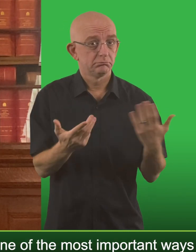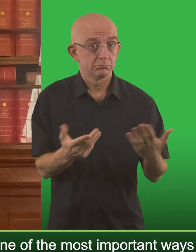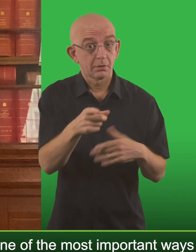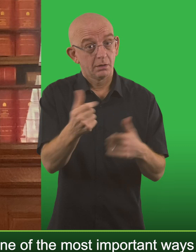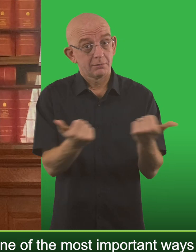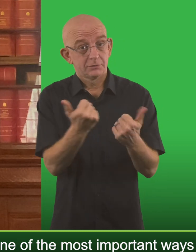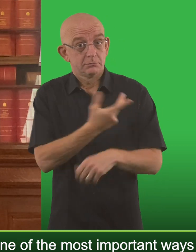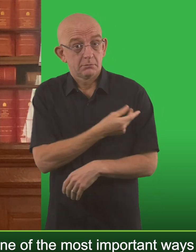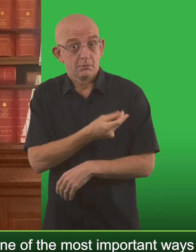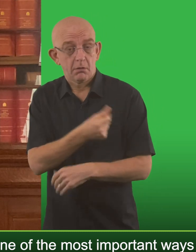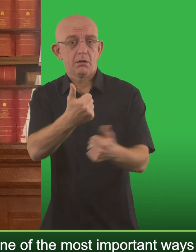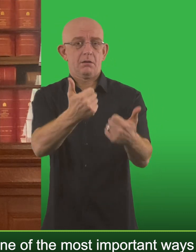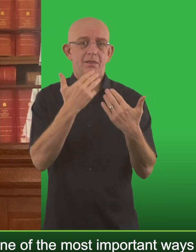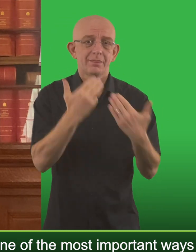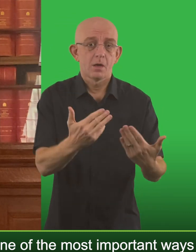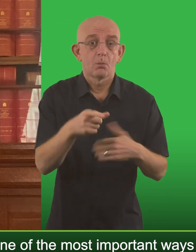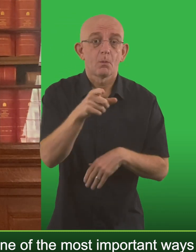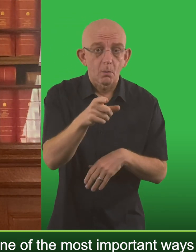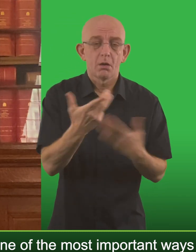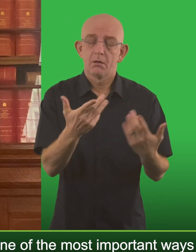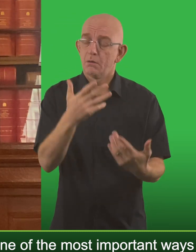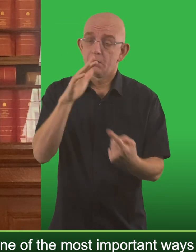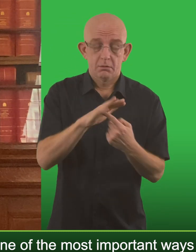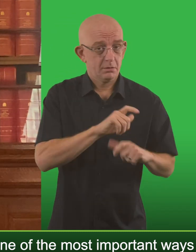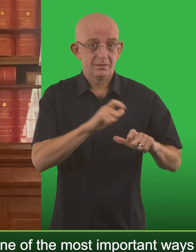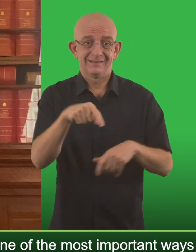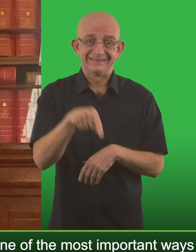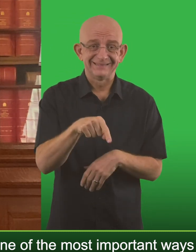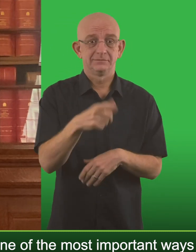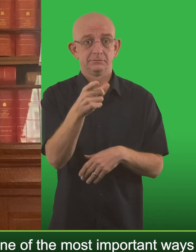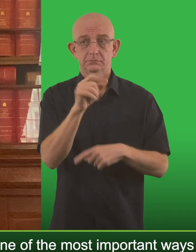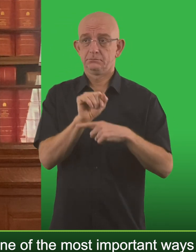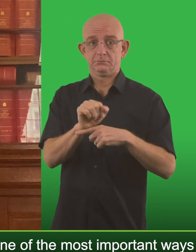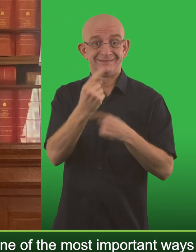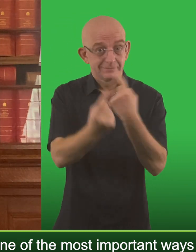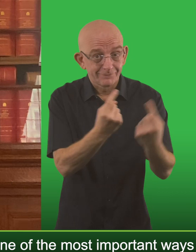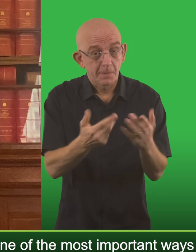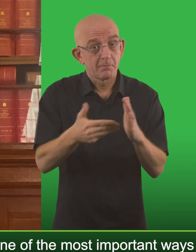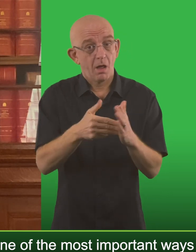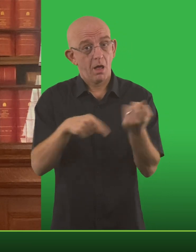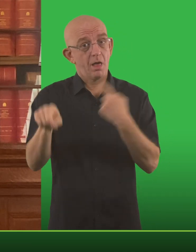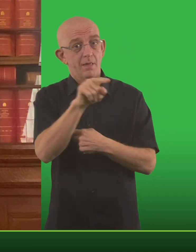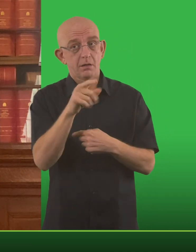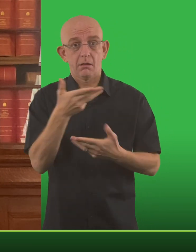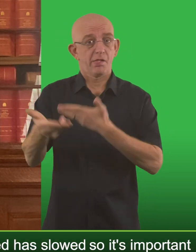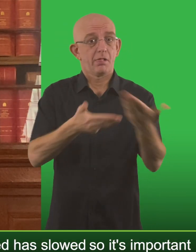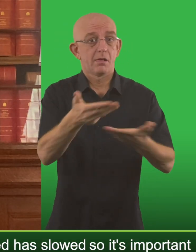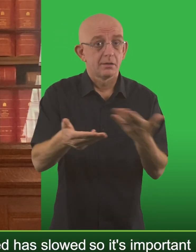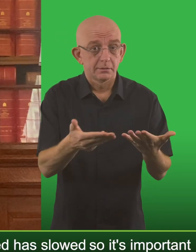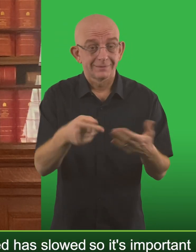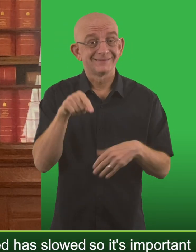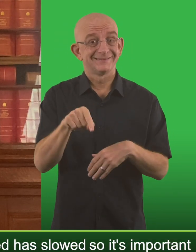If you've had your jabs, thank you. It remains one of the most important ways that you can protect yourselves and others from severe illness.